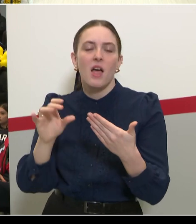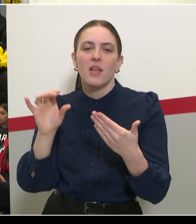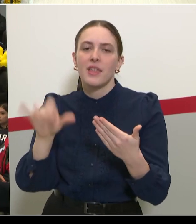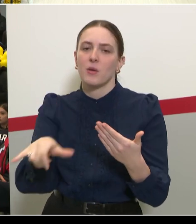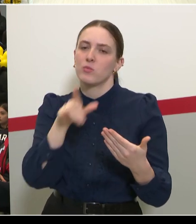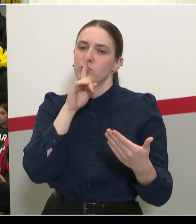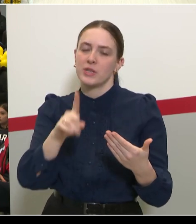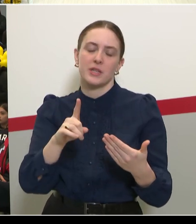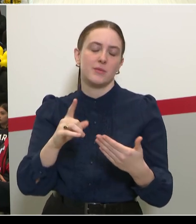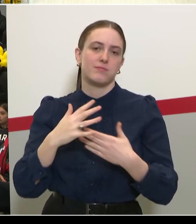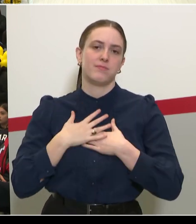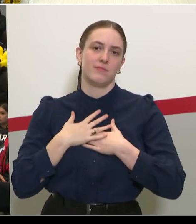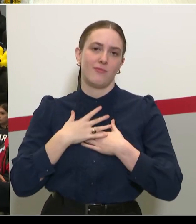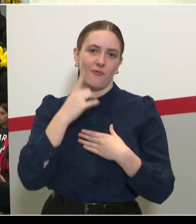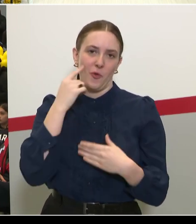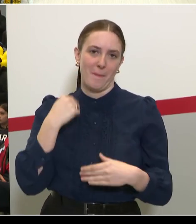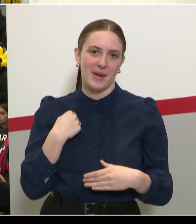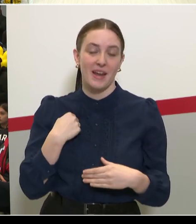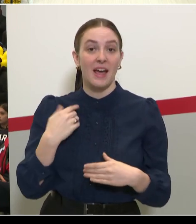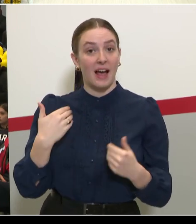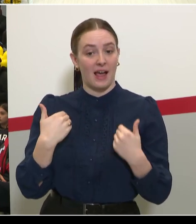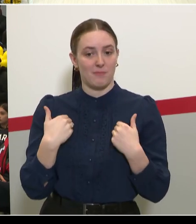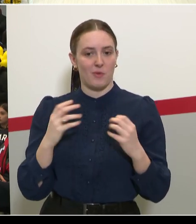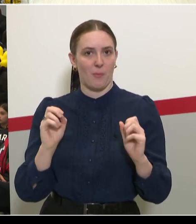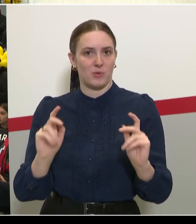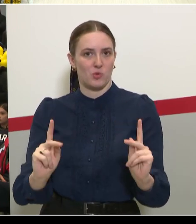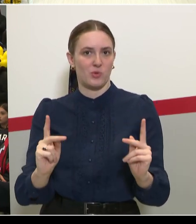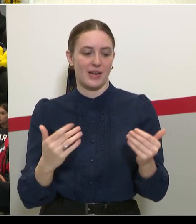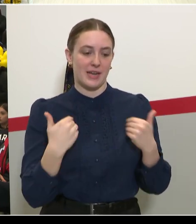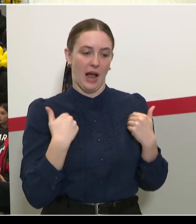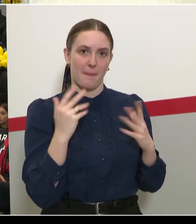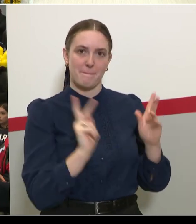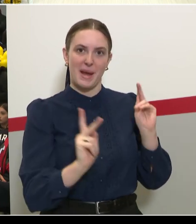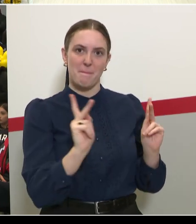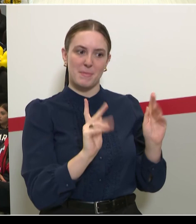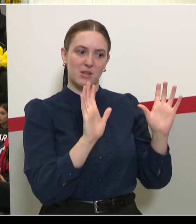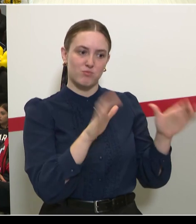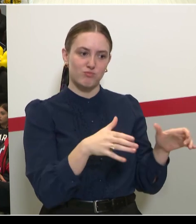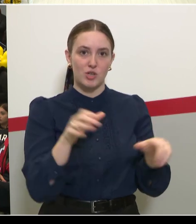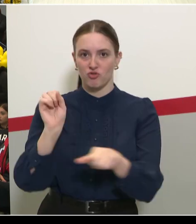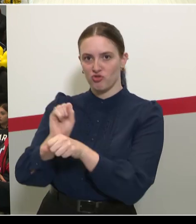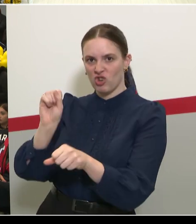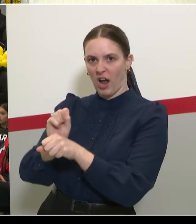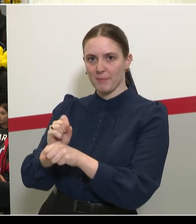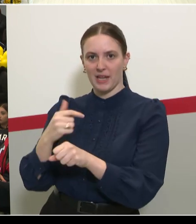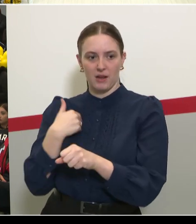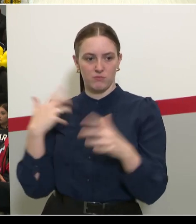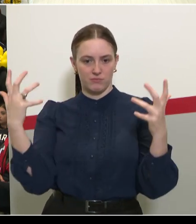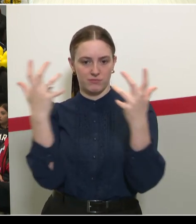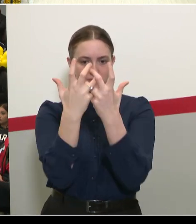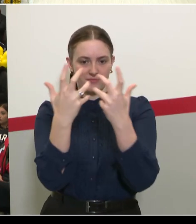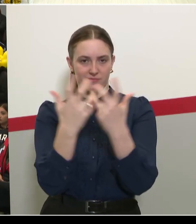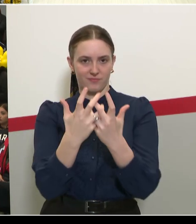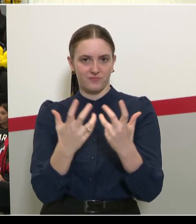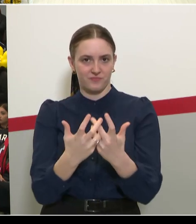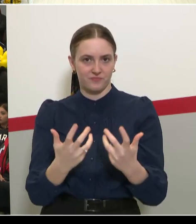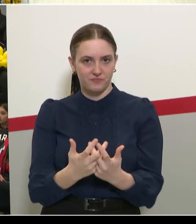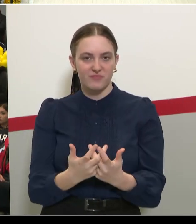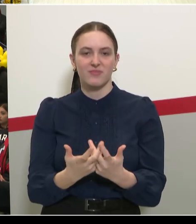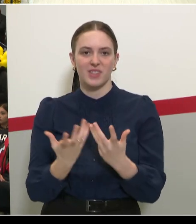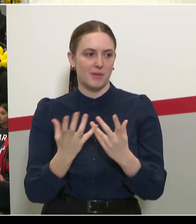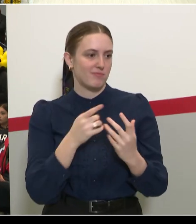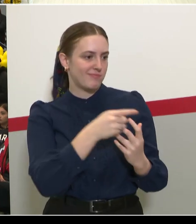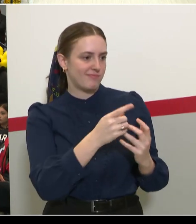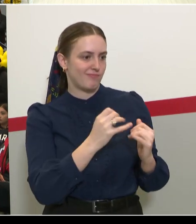to connect young people to jobs, many like myself that prior year for the very